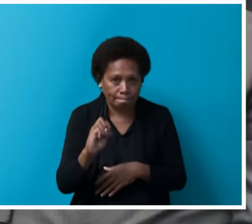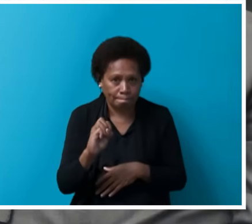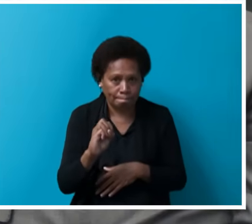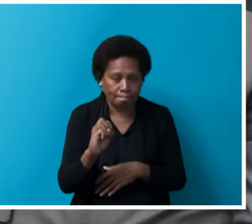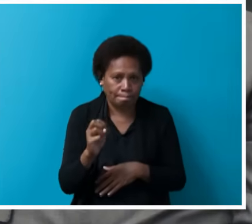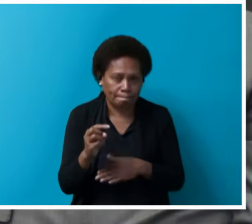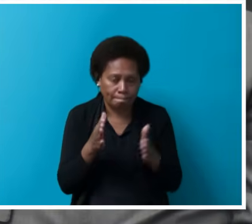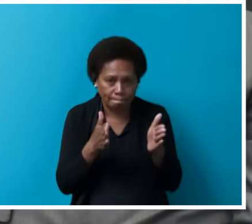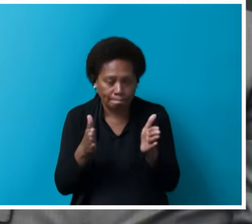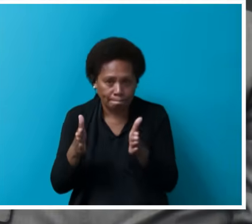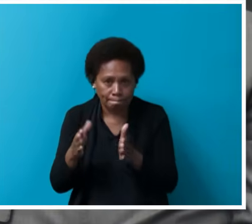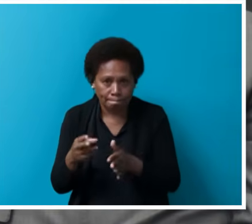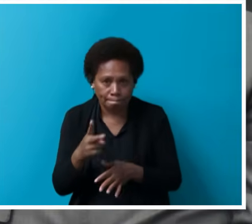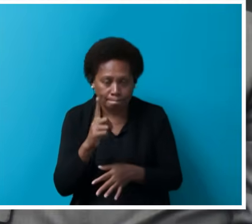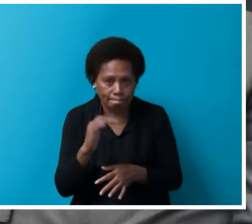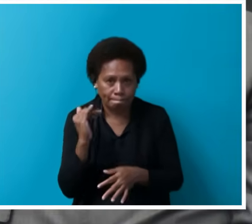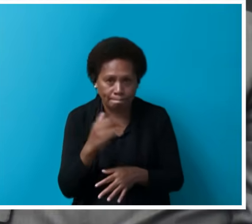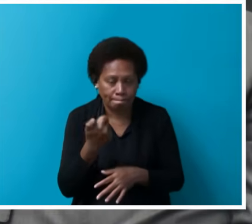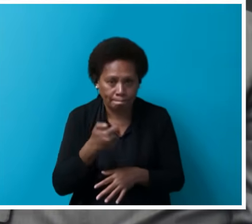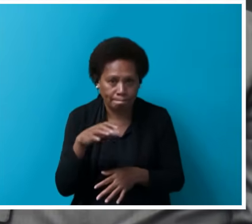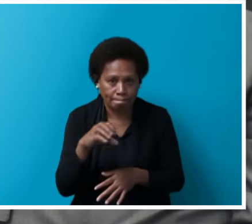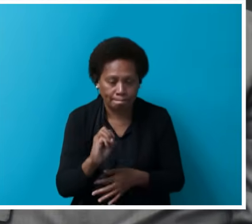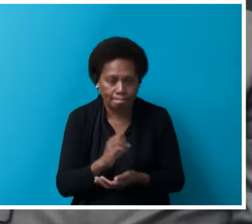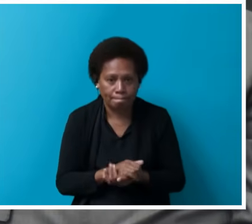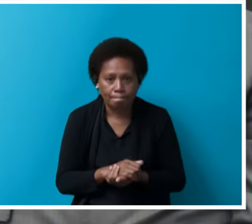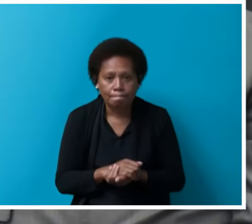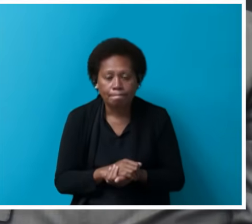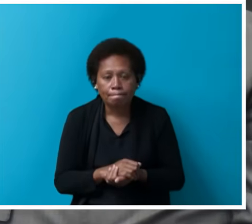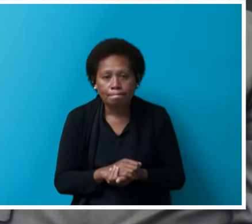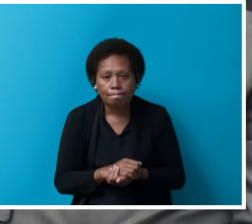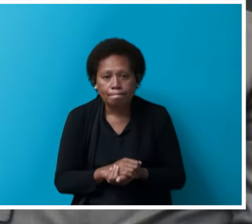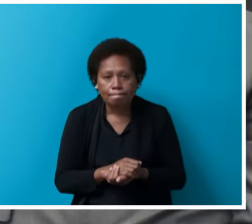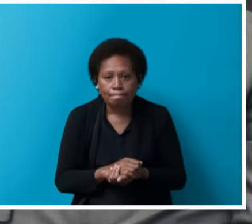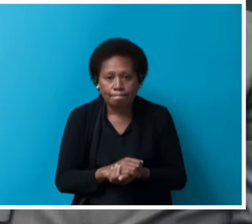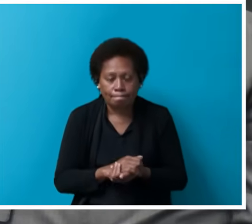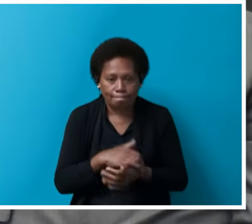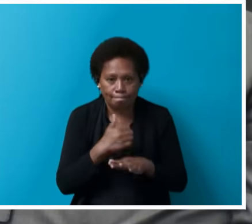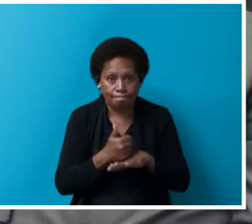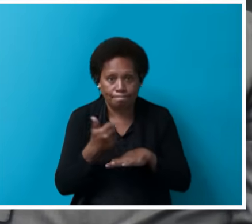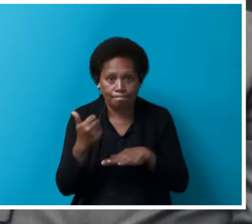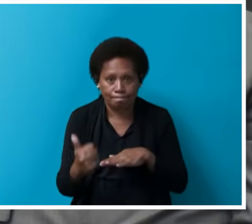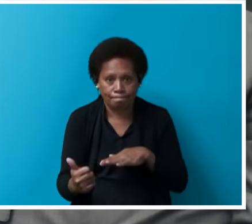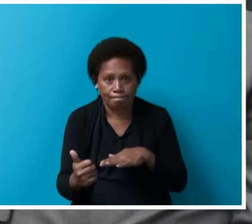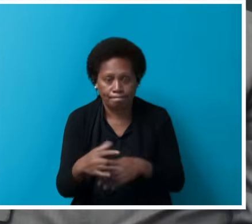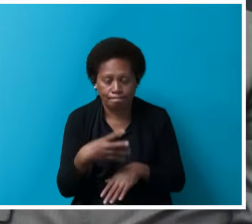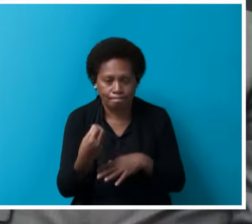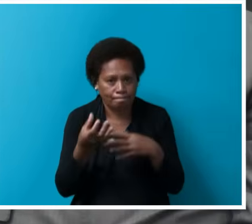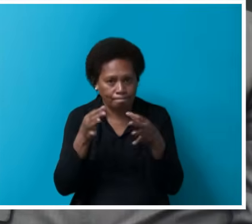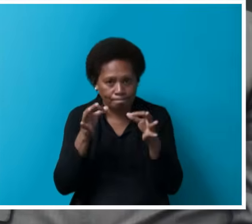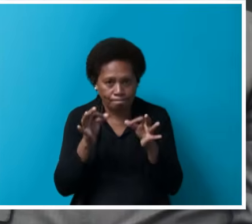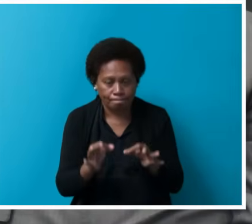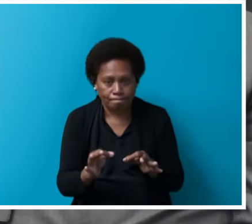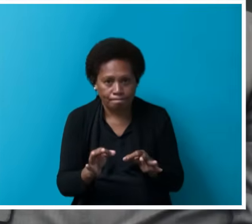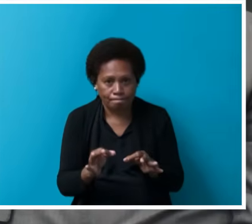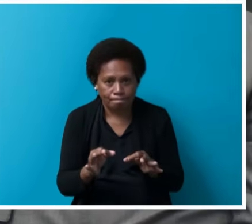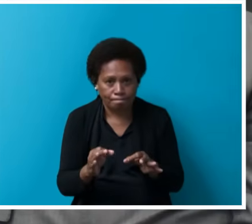And as a government, we took that decision very carefully, right early in our tenure,